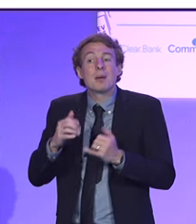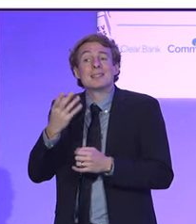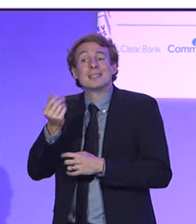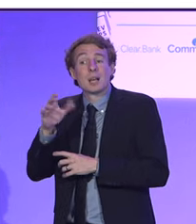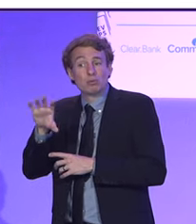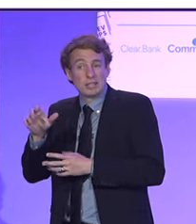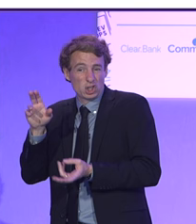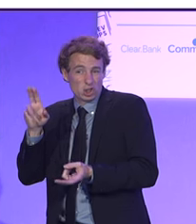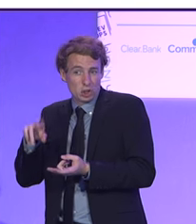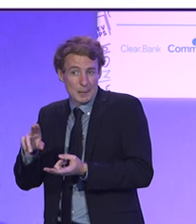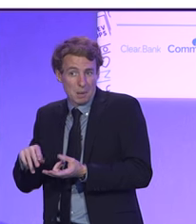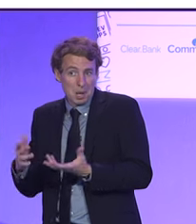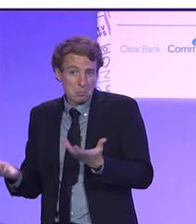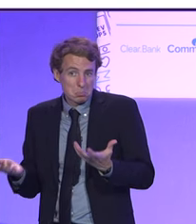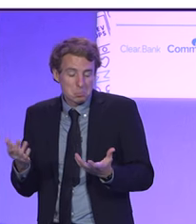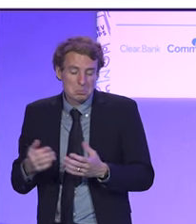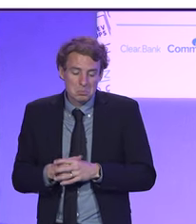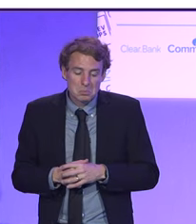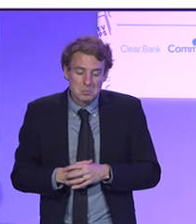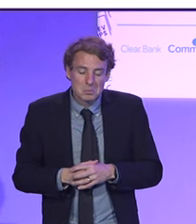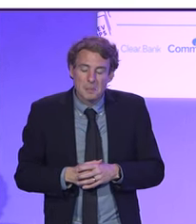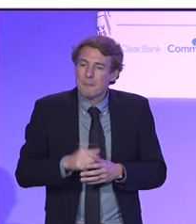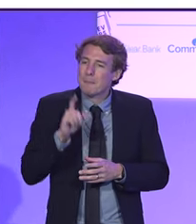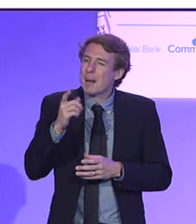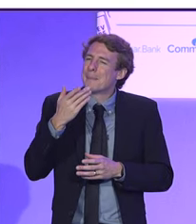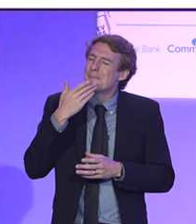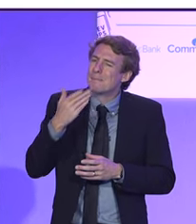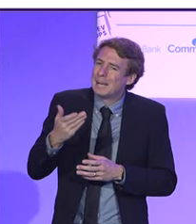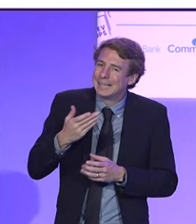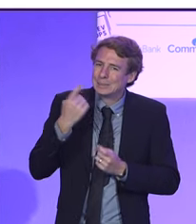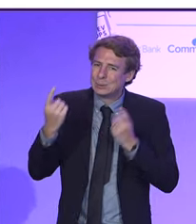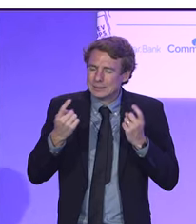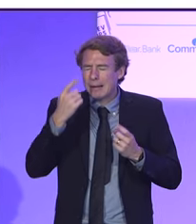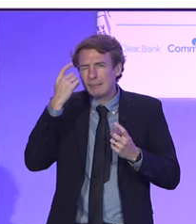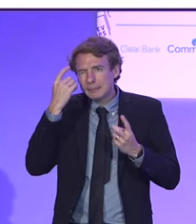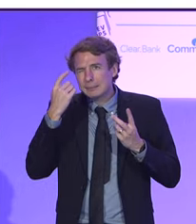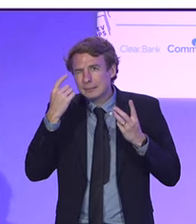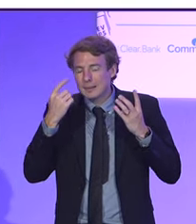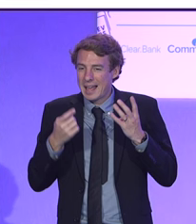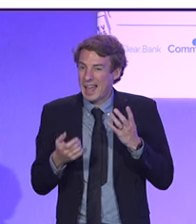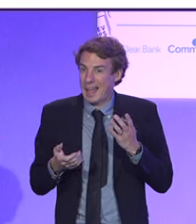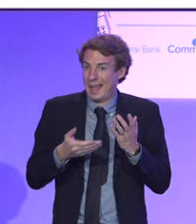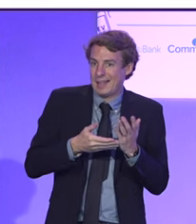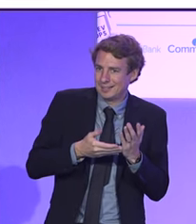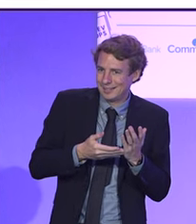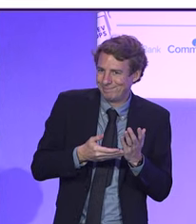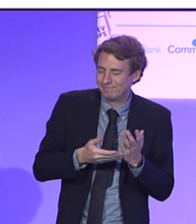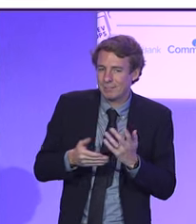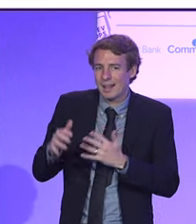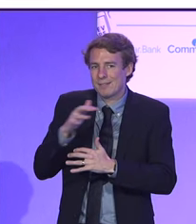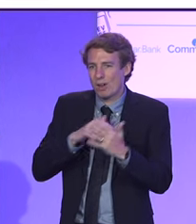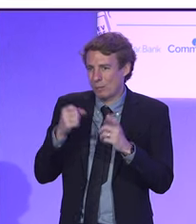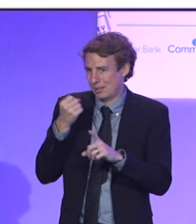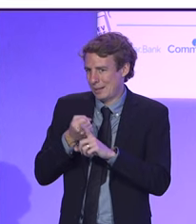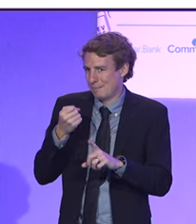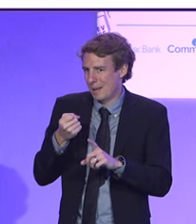cheaper than others. But I'd like you to add another parameter in your choice, and it is the environmental impact. Look at the region